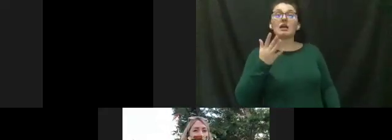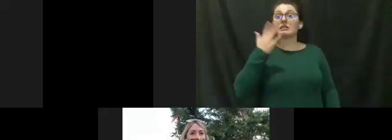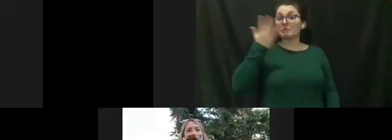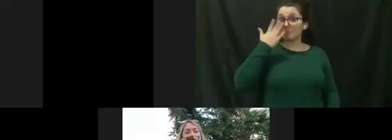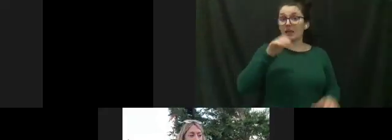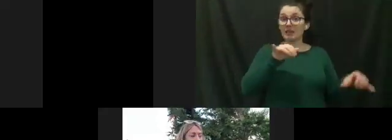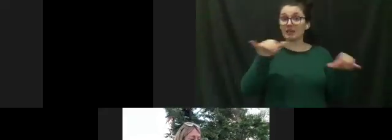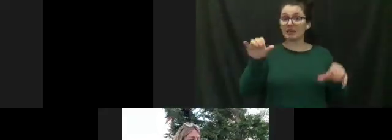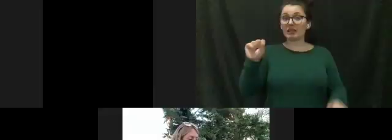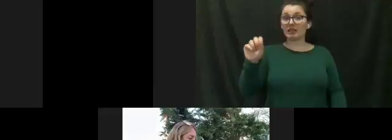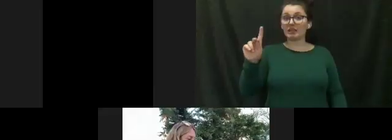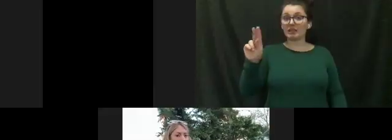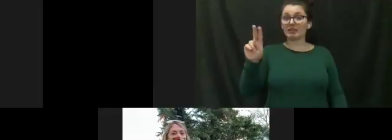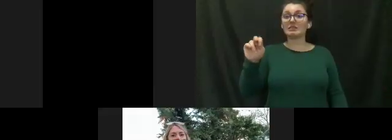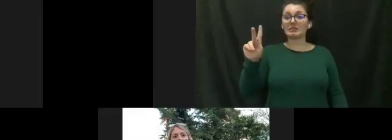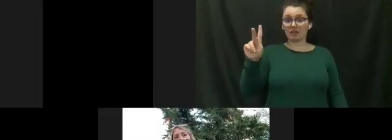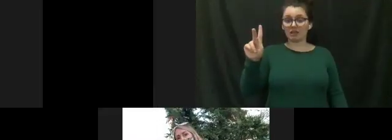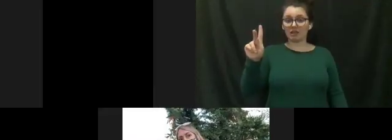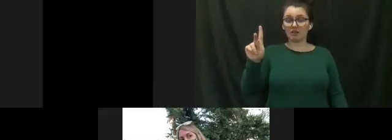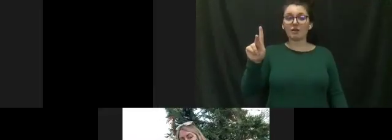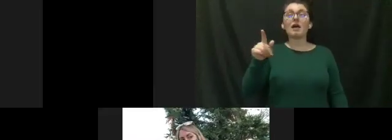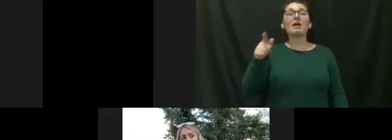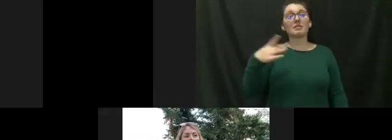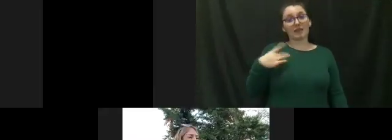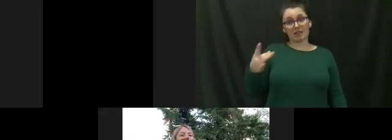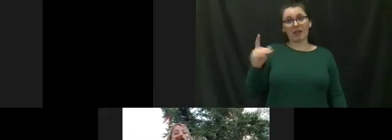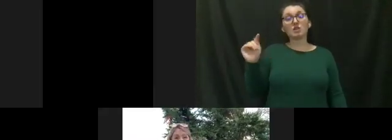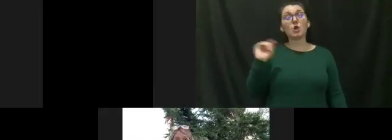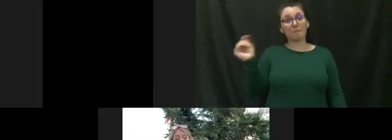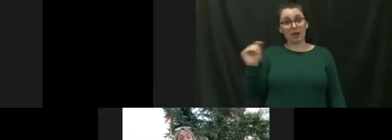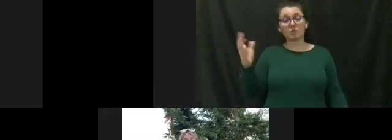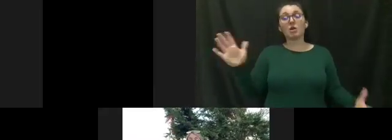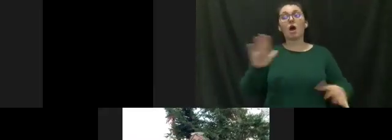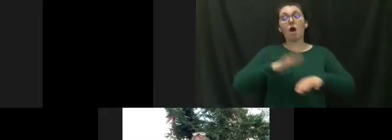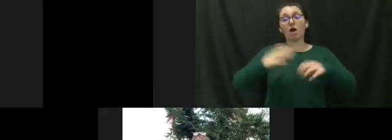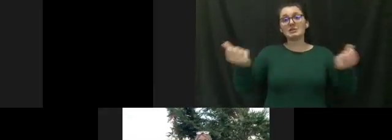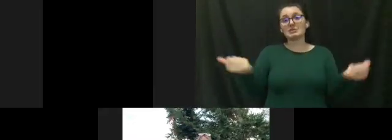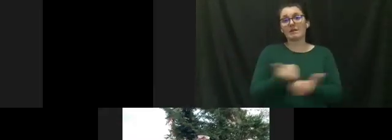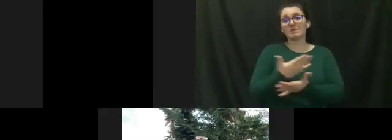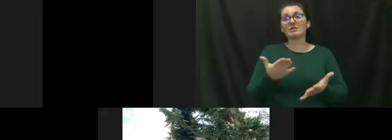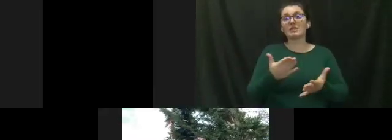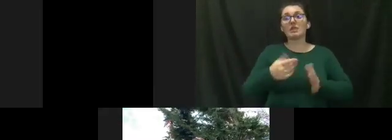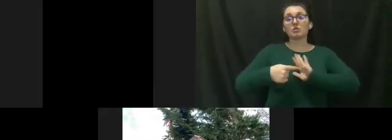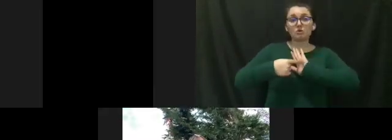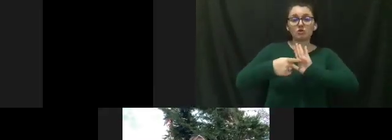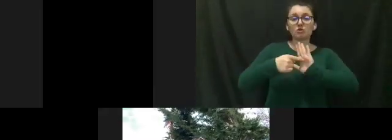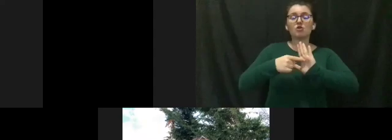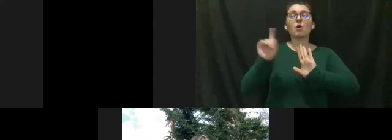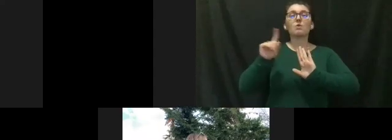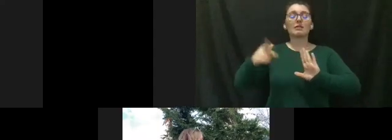they use to kind of mark their territory. They like to pee on everything. That's So their you- urine? Yeah, so that is No the smell of their kidding. urine, and that's the